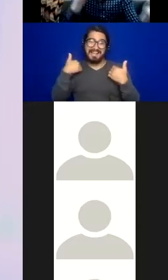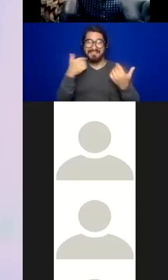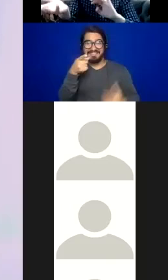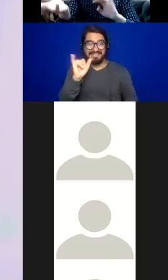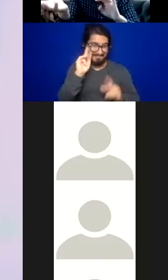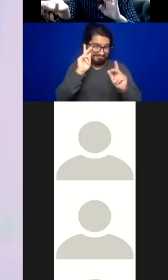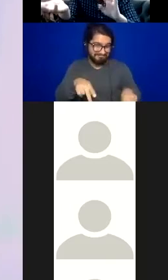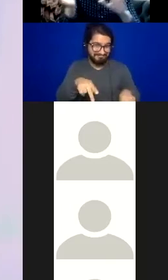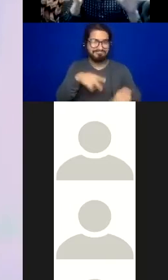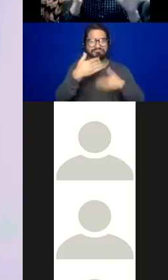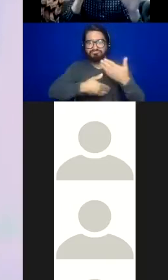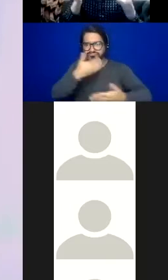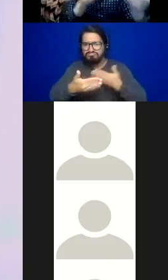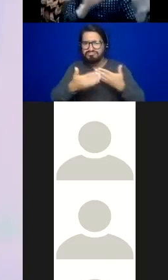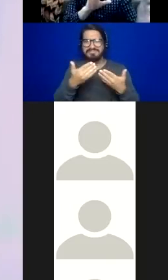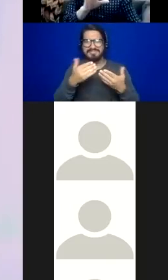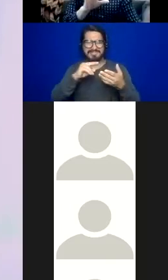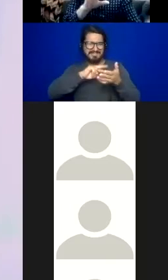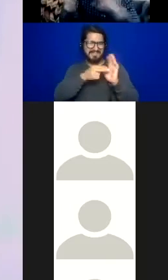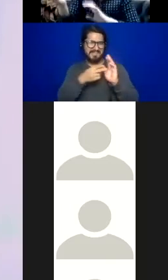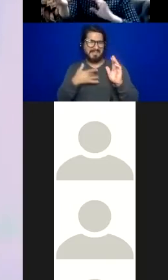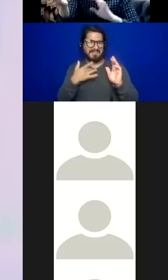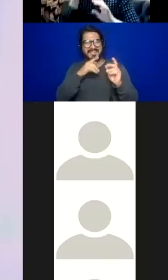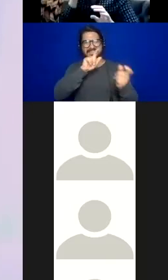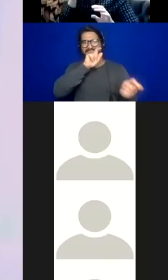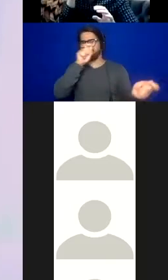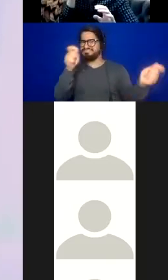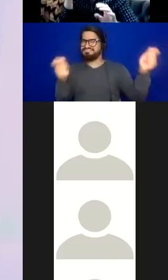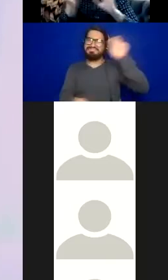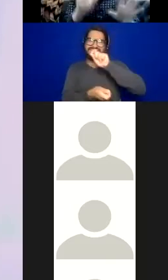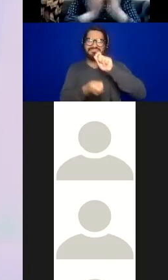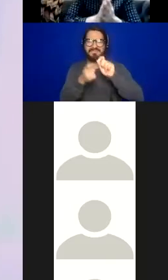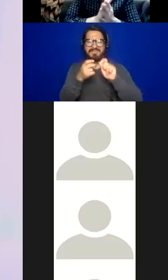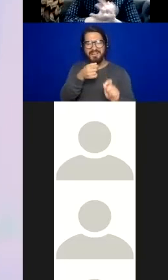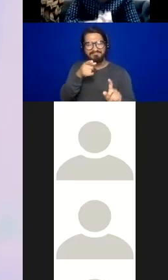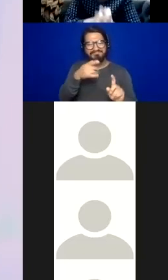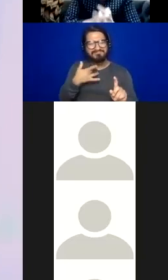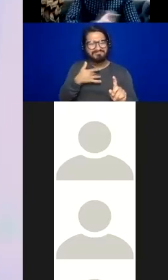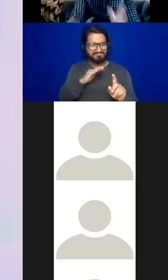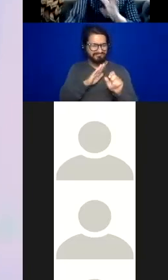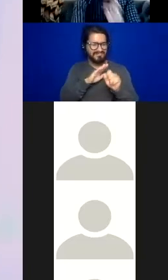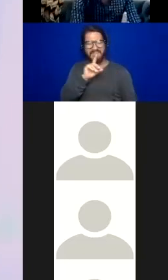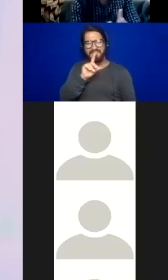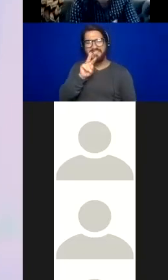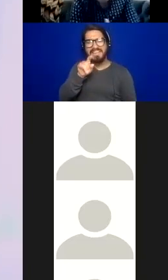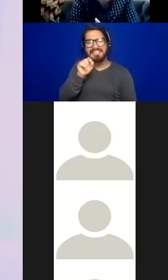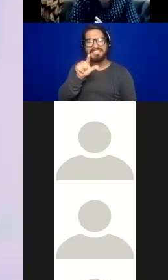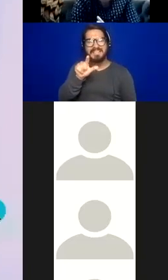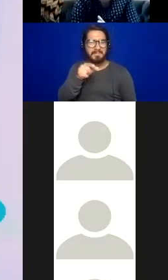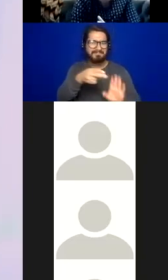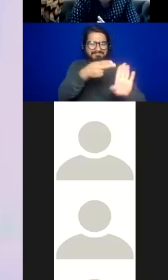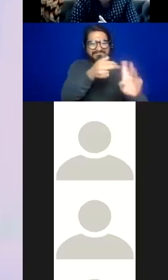of 180, like that I perceive as victim blaming. And we'll talk about that on the next slide. But then there's this